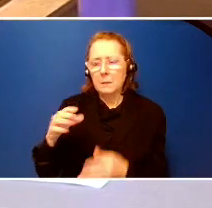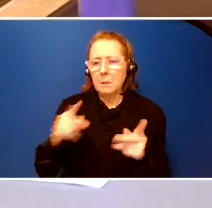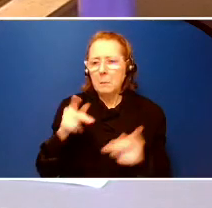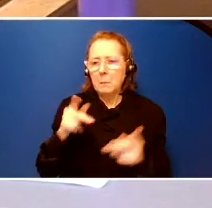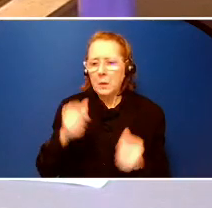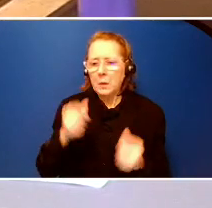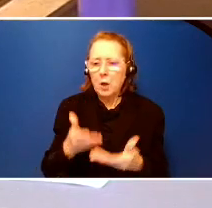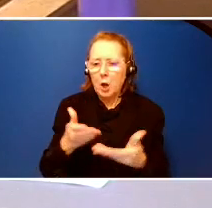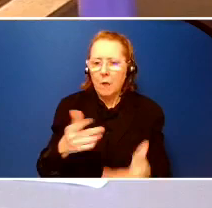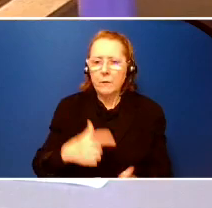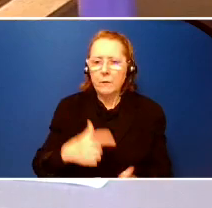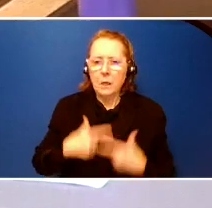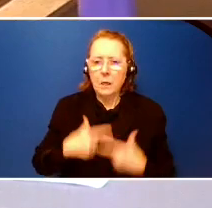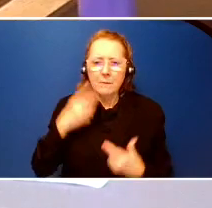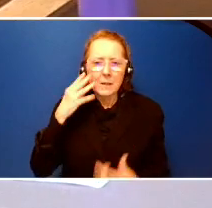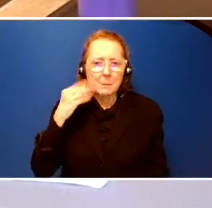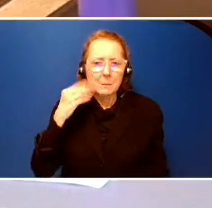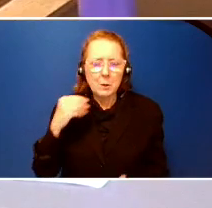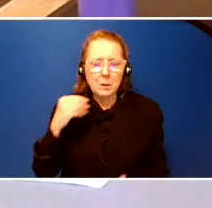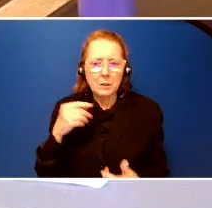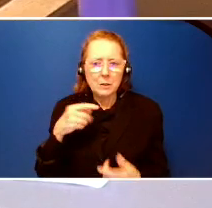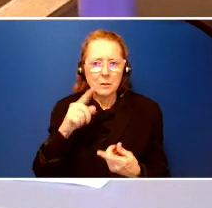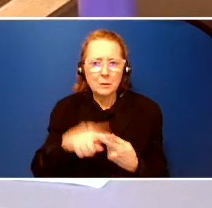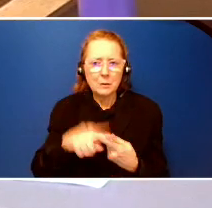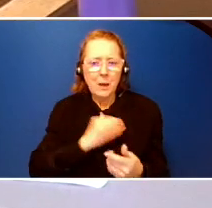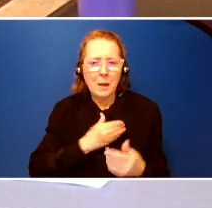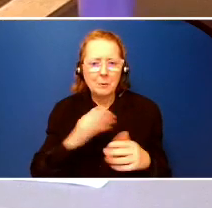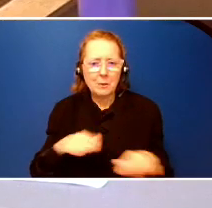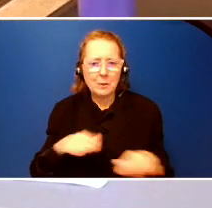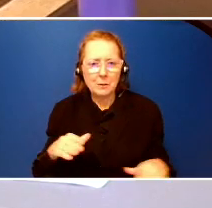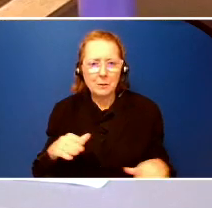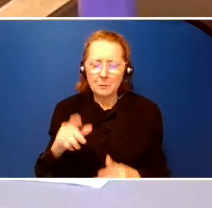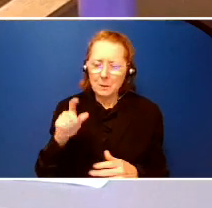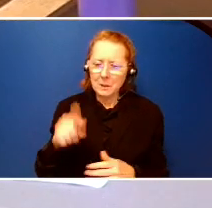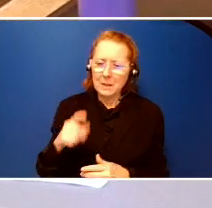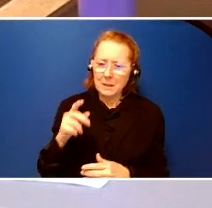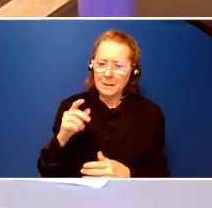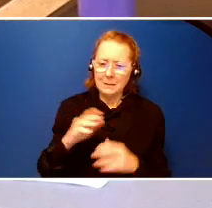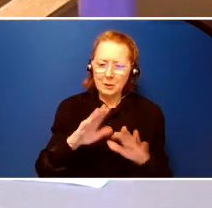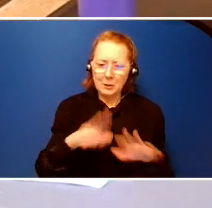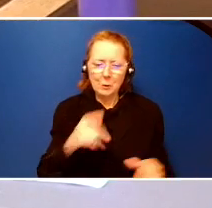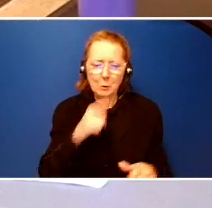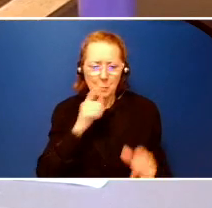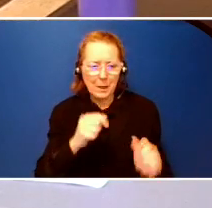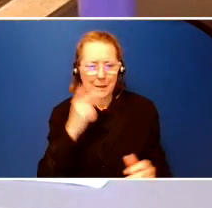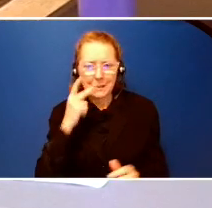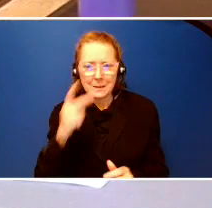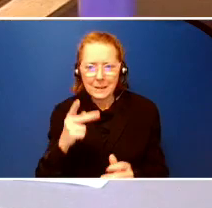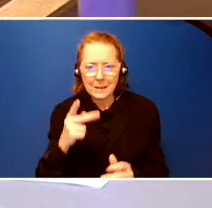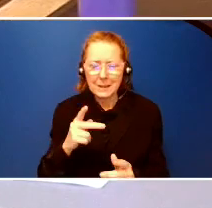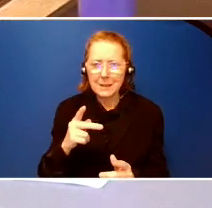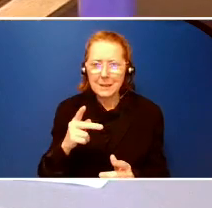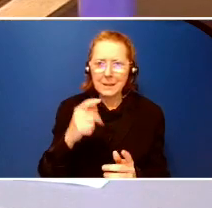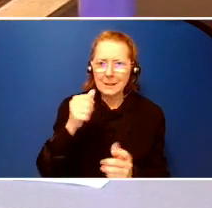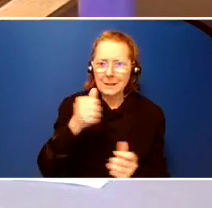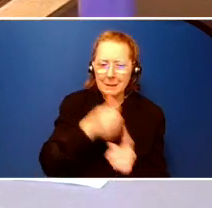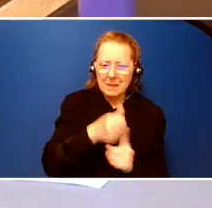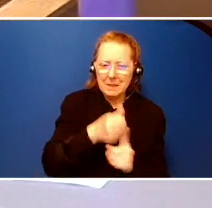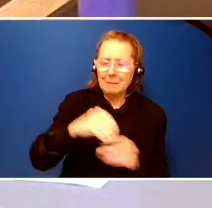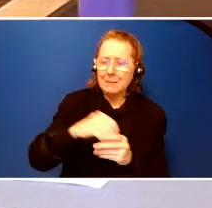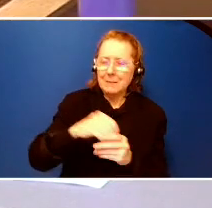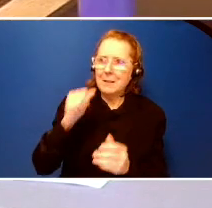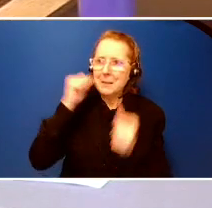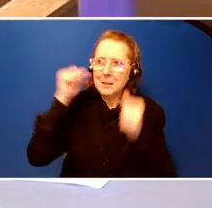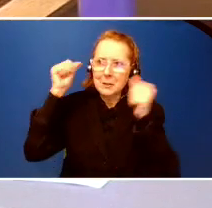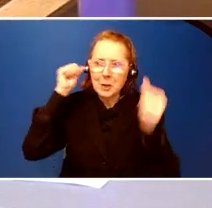children. We need folks who can reflect the face of children in our care. So again, if you do have